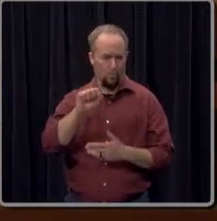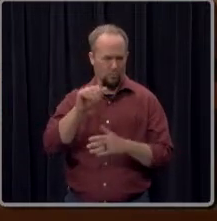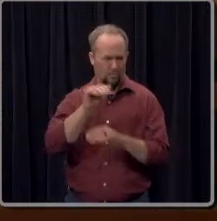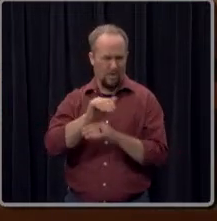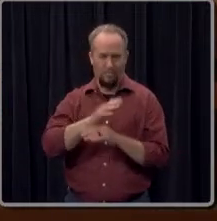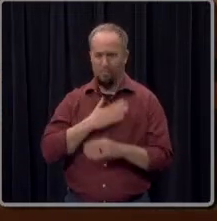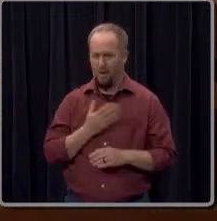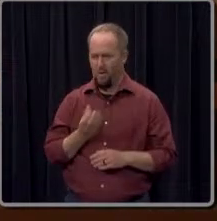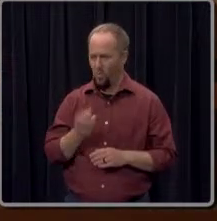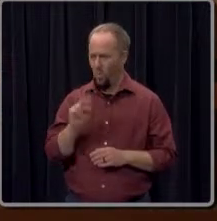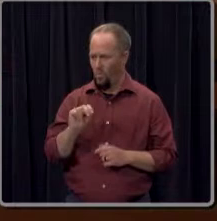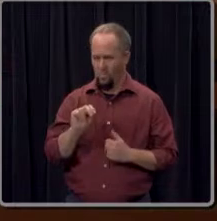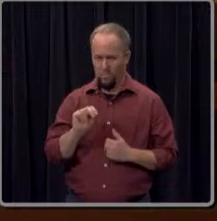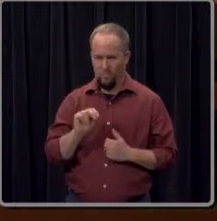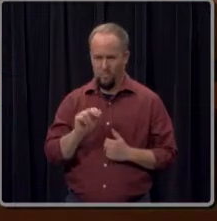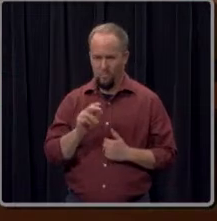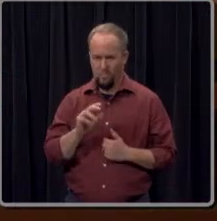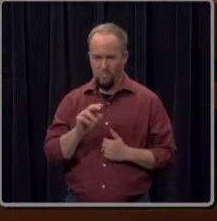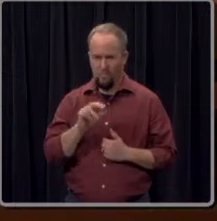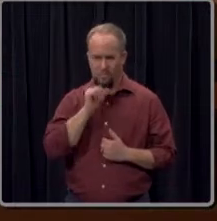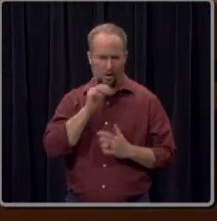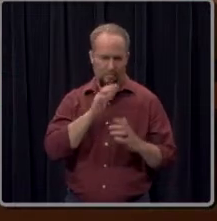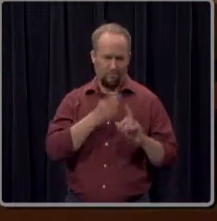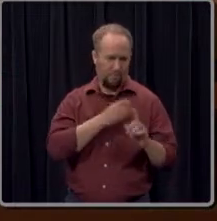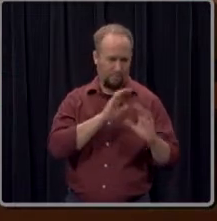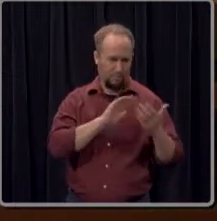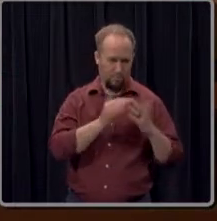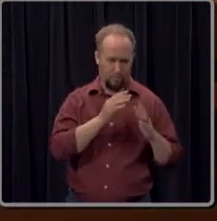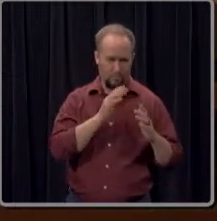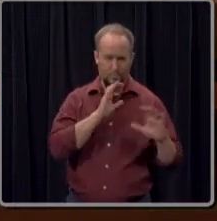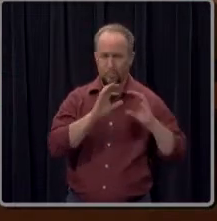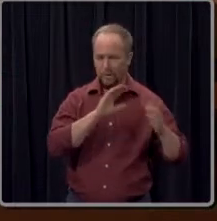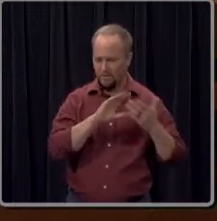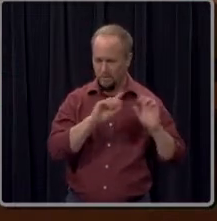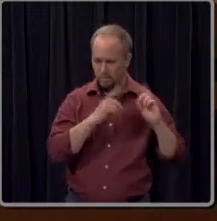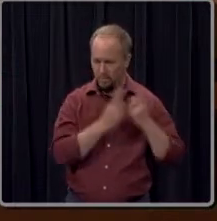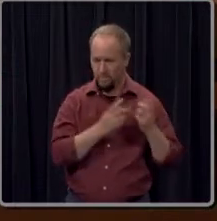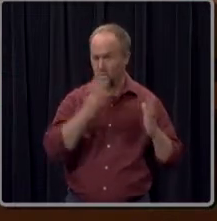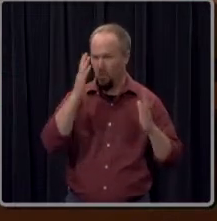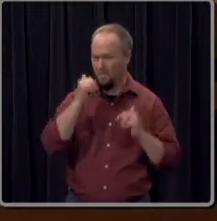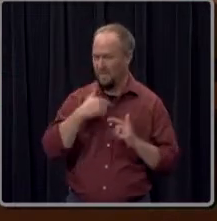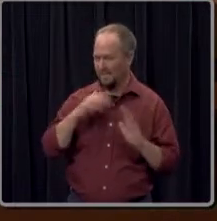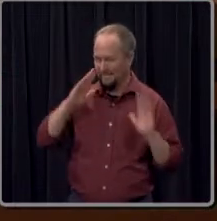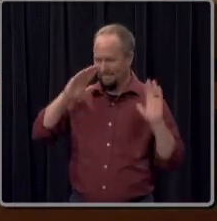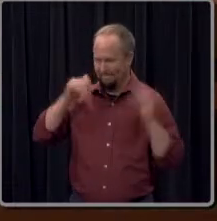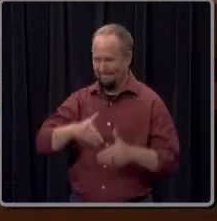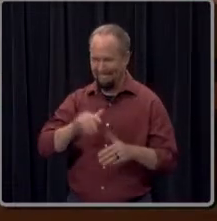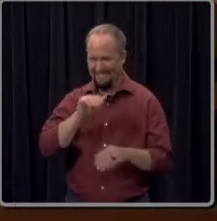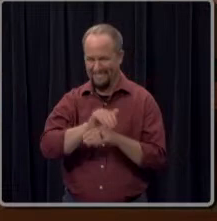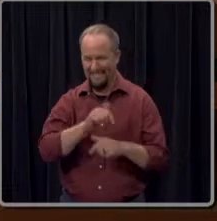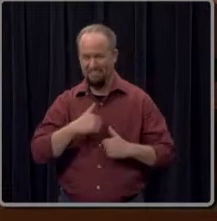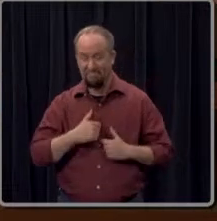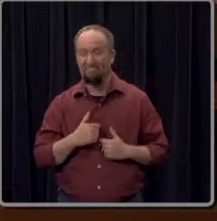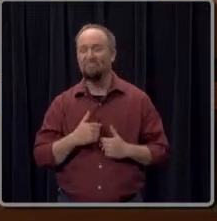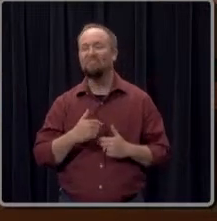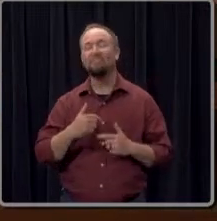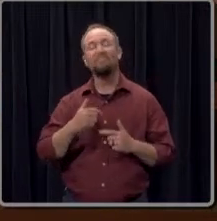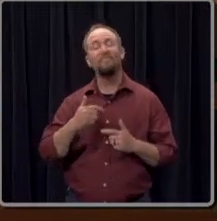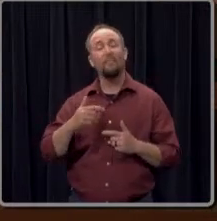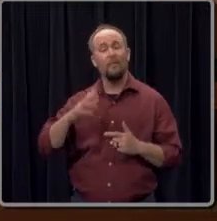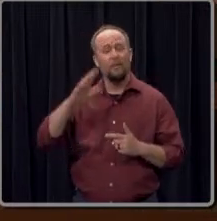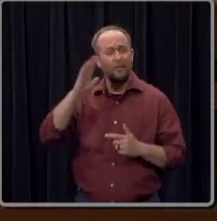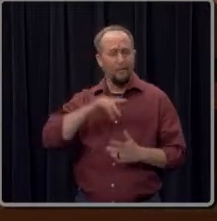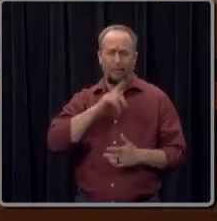are my own notes, not communications notes, so hopefully I can stick to them tonight. We had a really